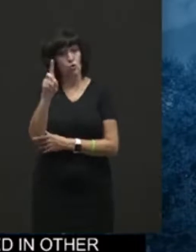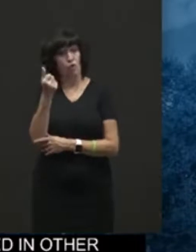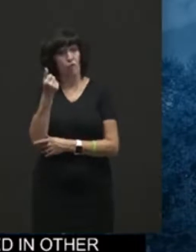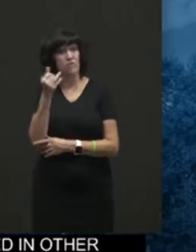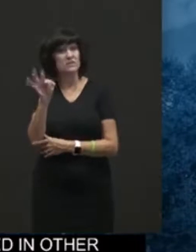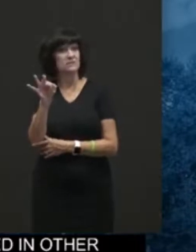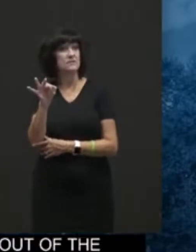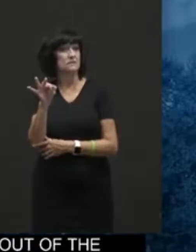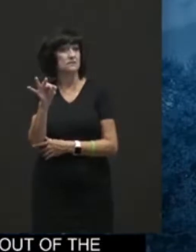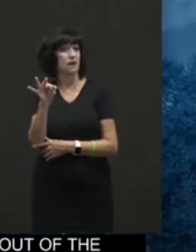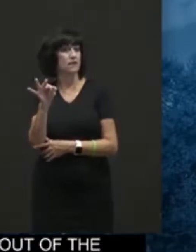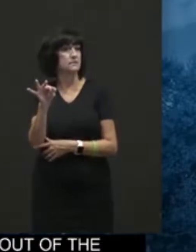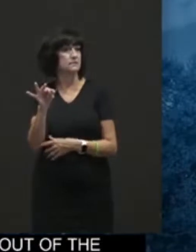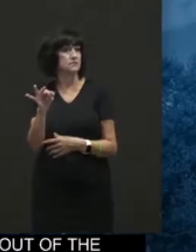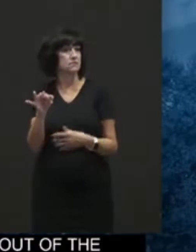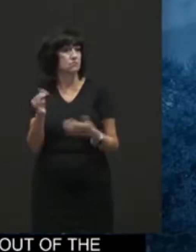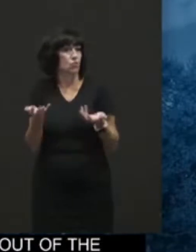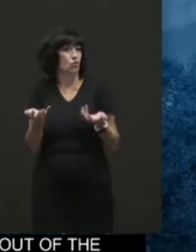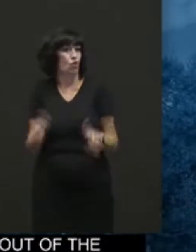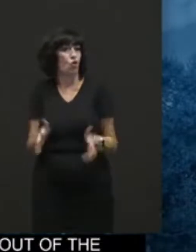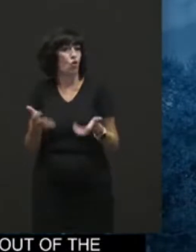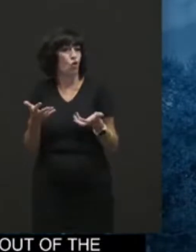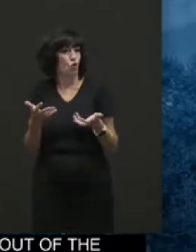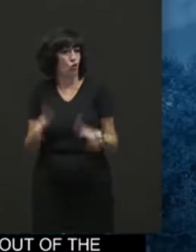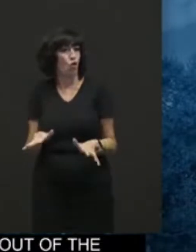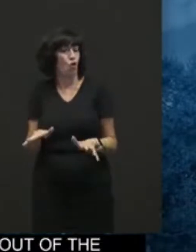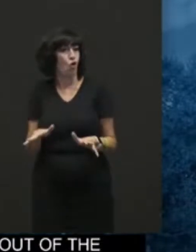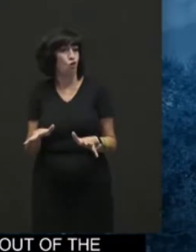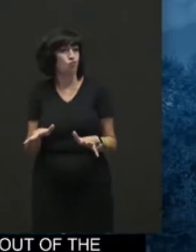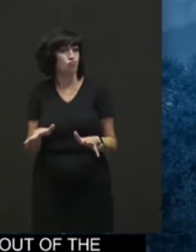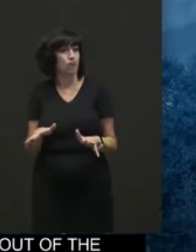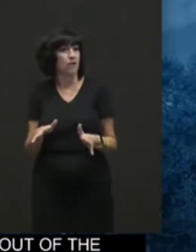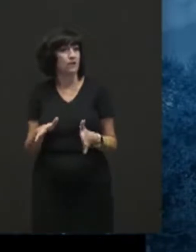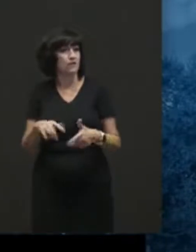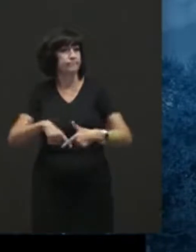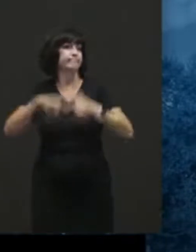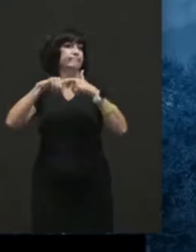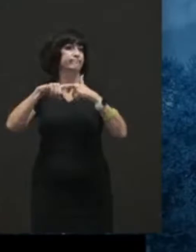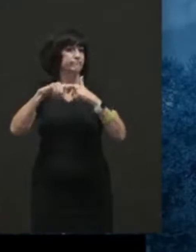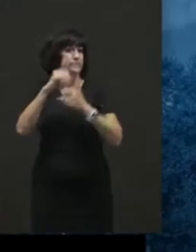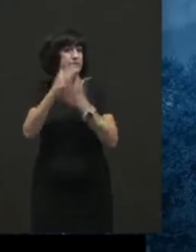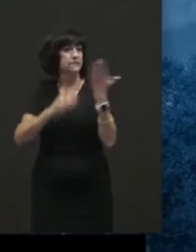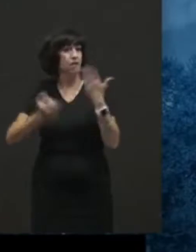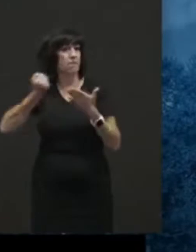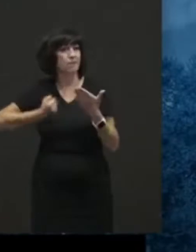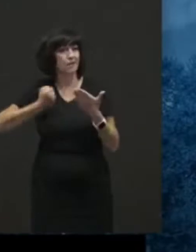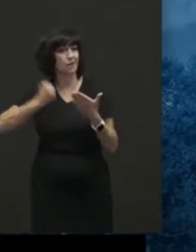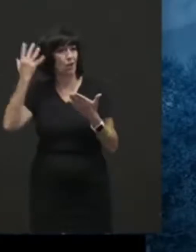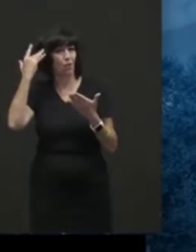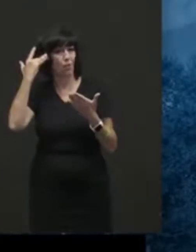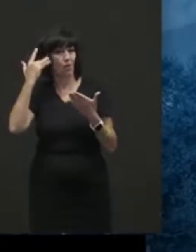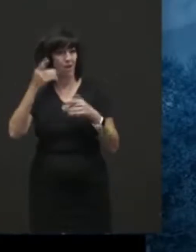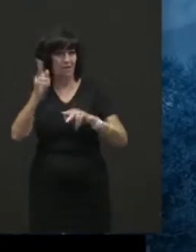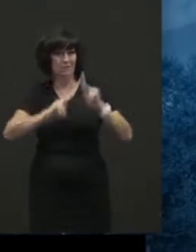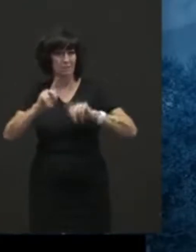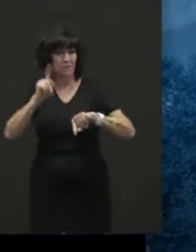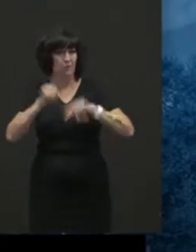to part of it because it involves pretty intense interaction, personal interaction between our